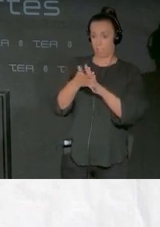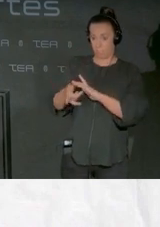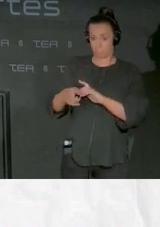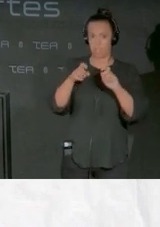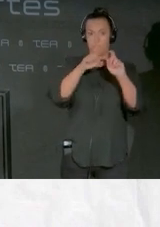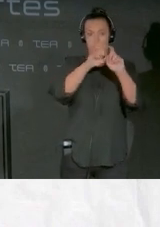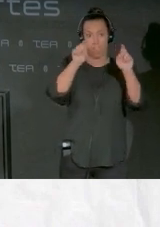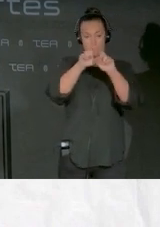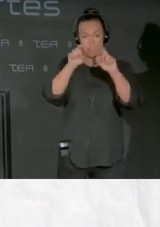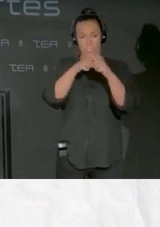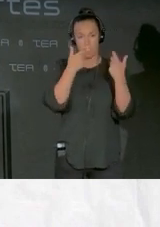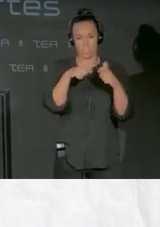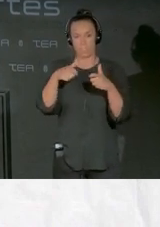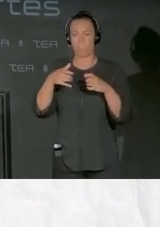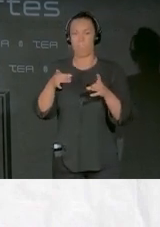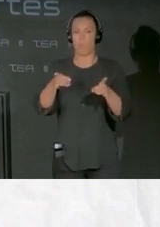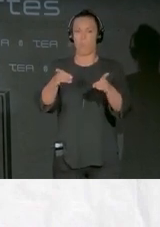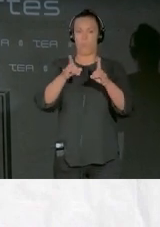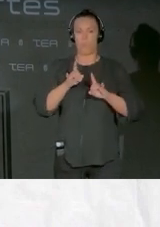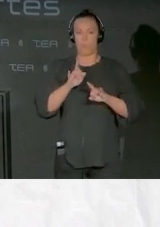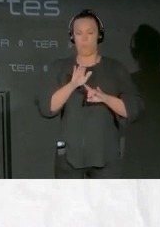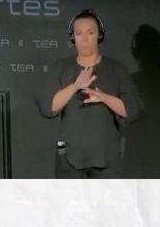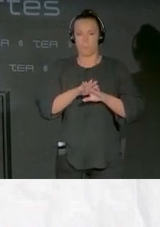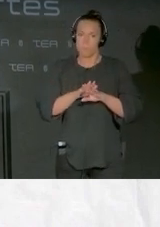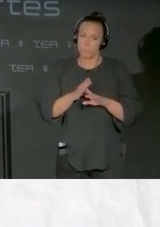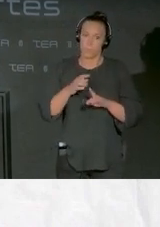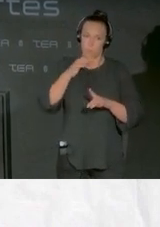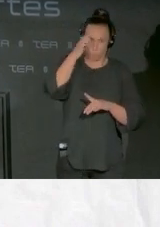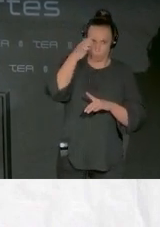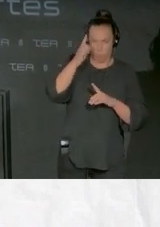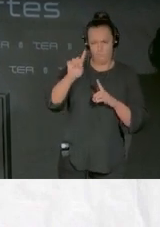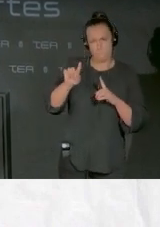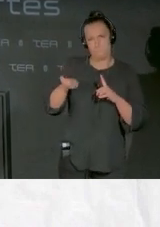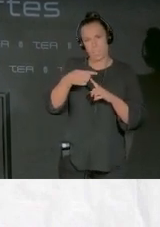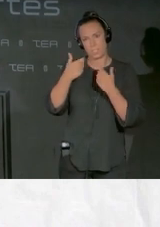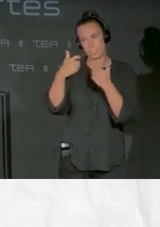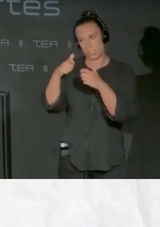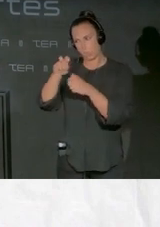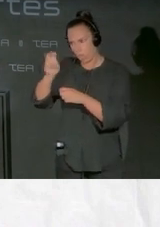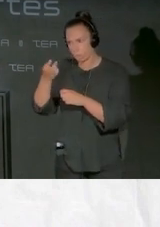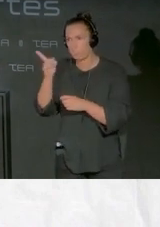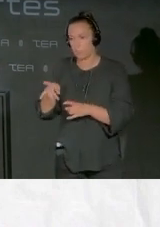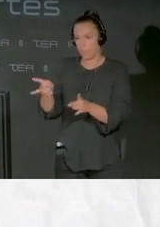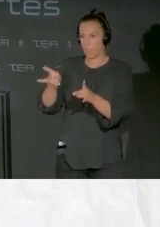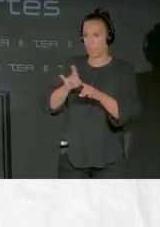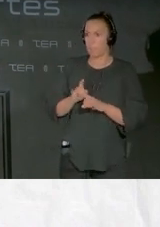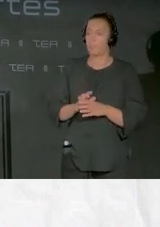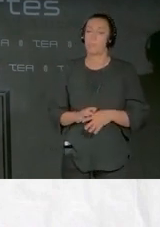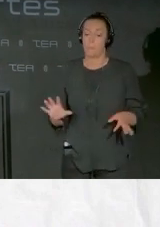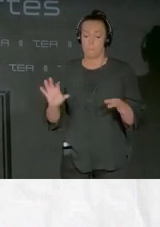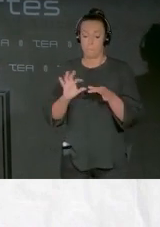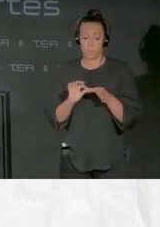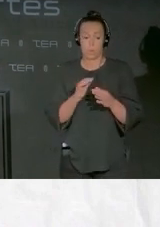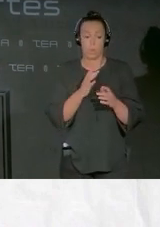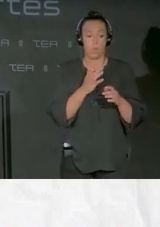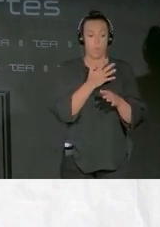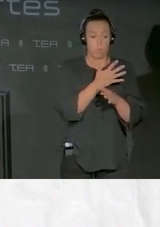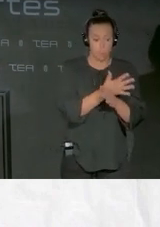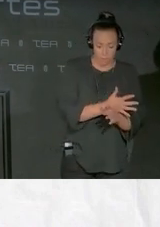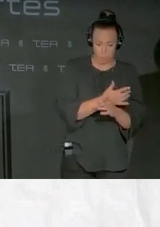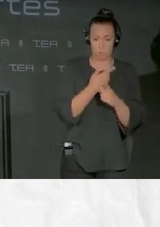so that the lines between gaming, music, social media, fashion are blurring